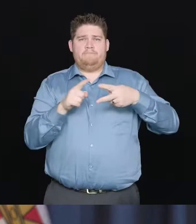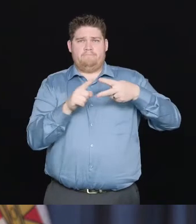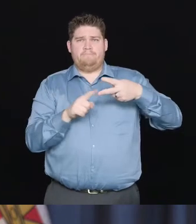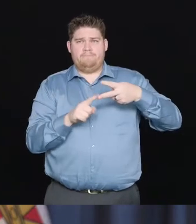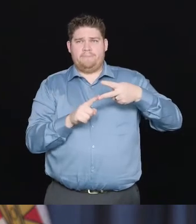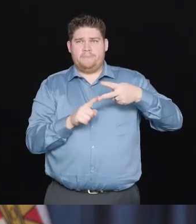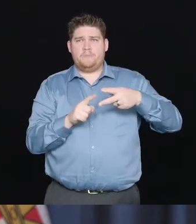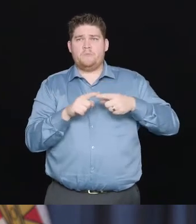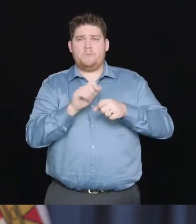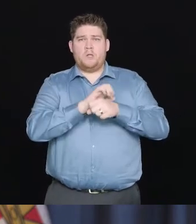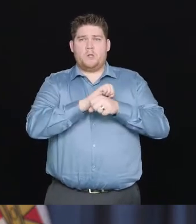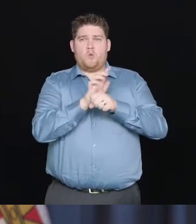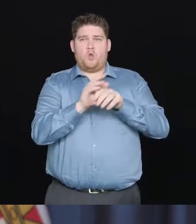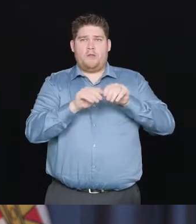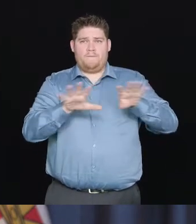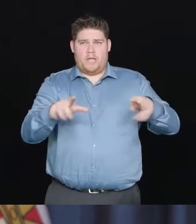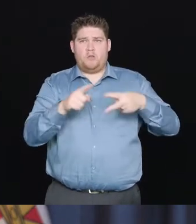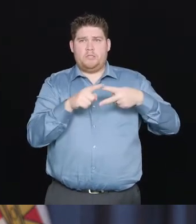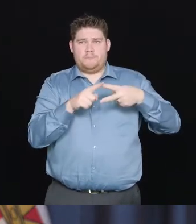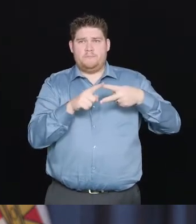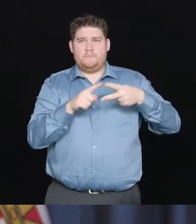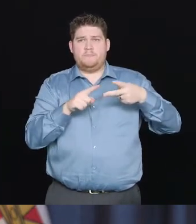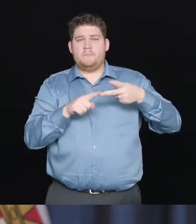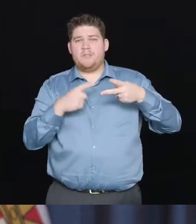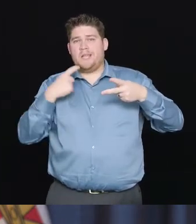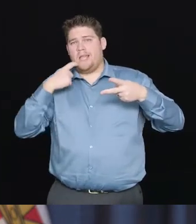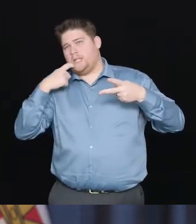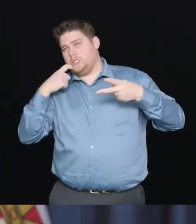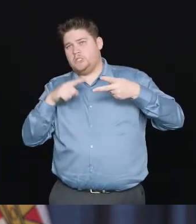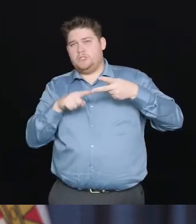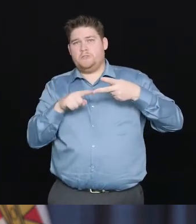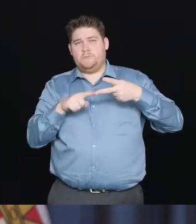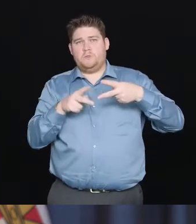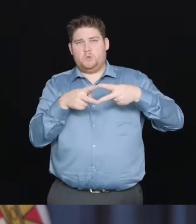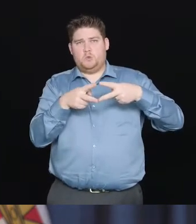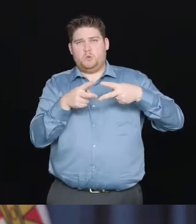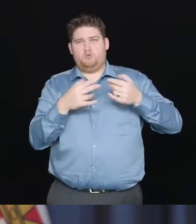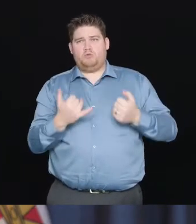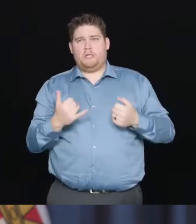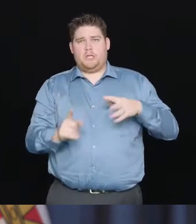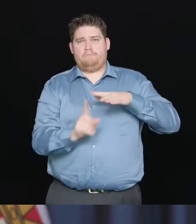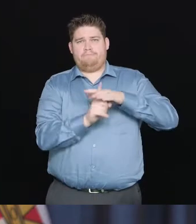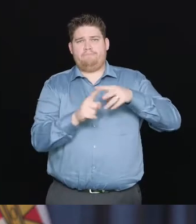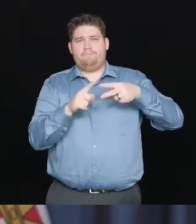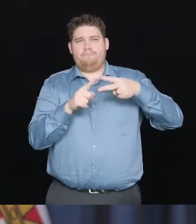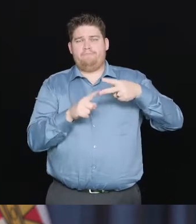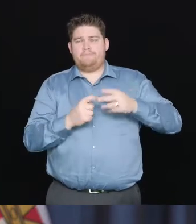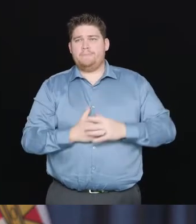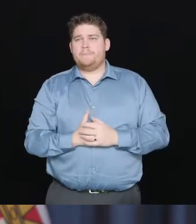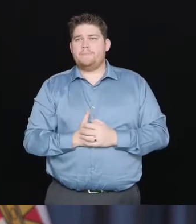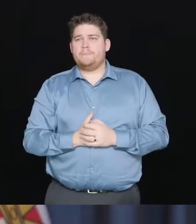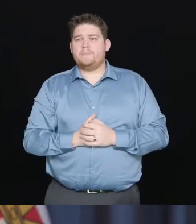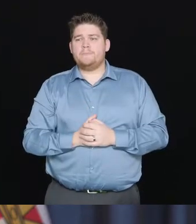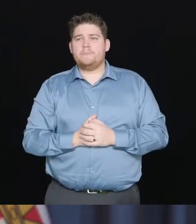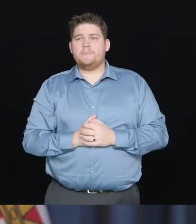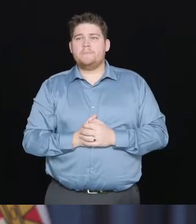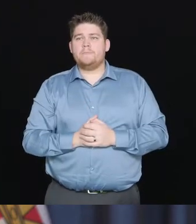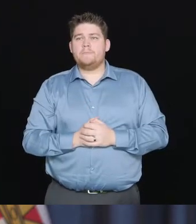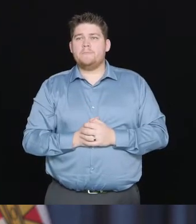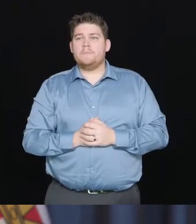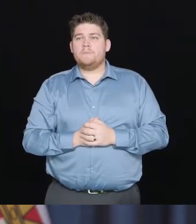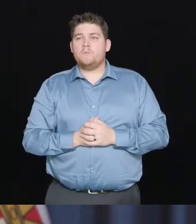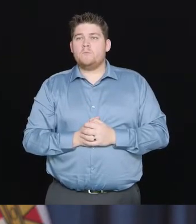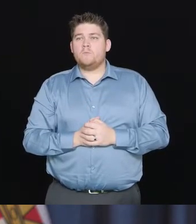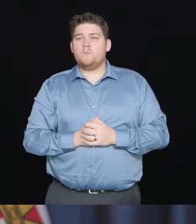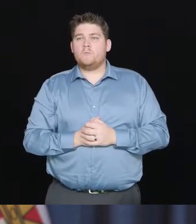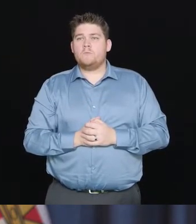a necessary public health measure to assist patients to self-isolate and help their community. As I said, you'll be hearing significantly